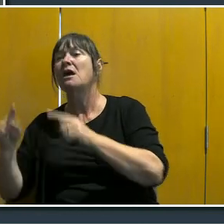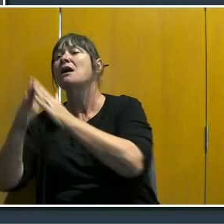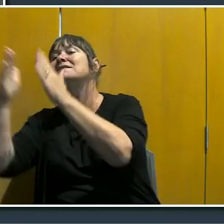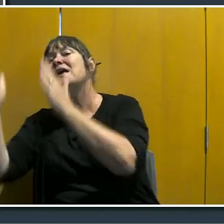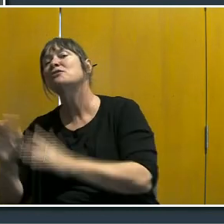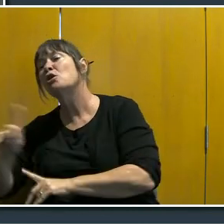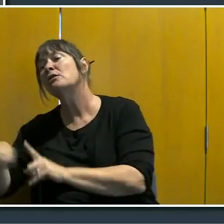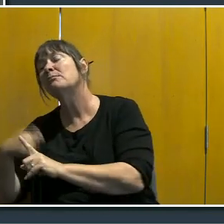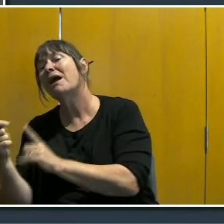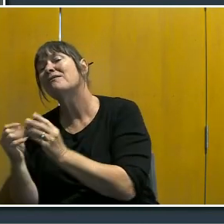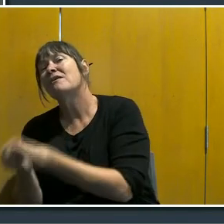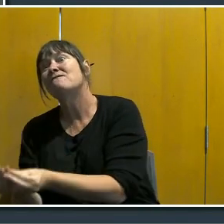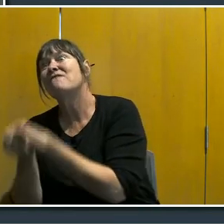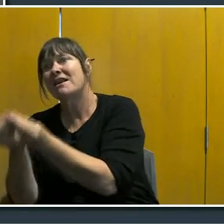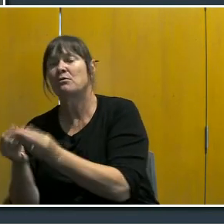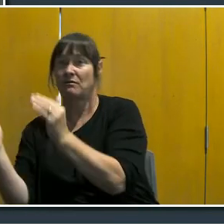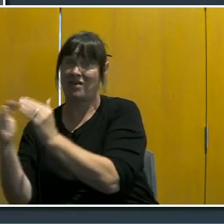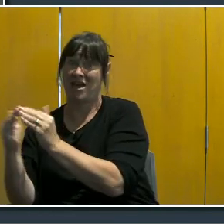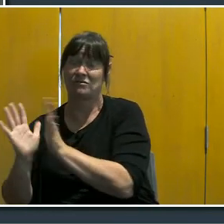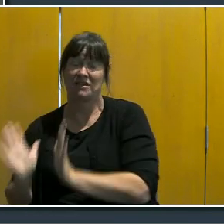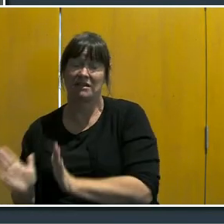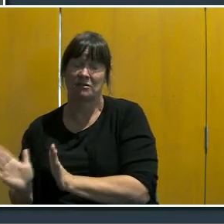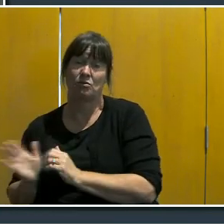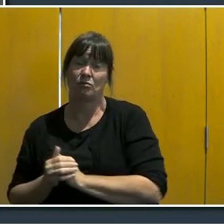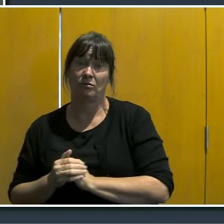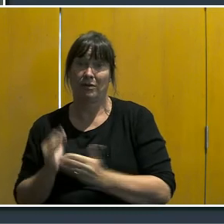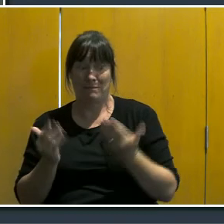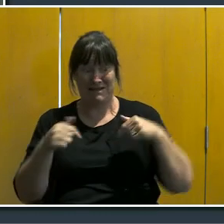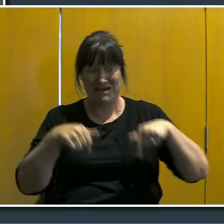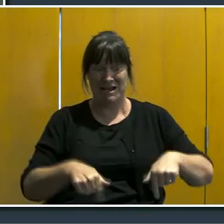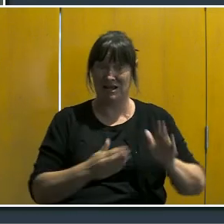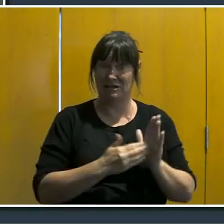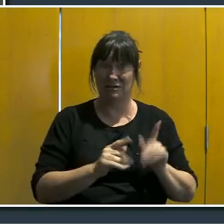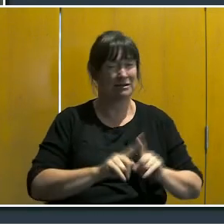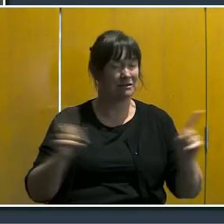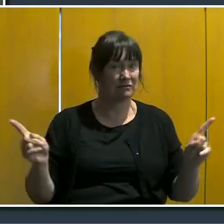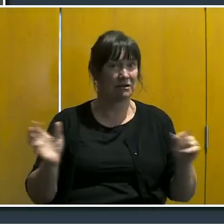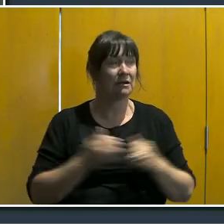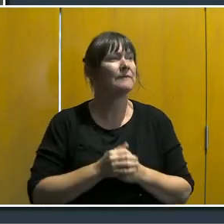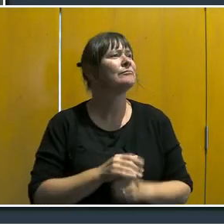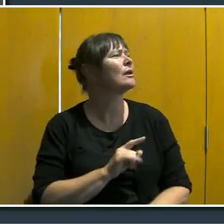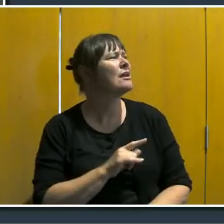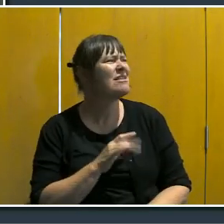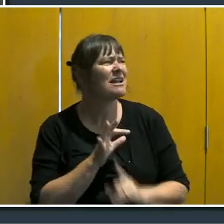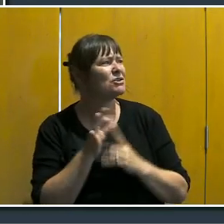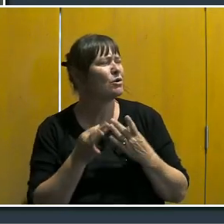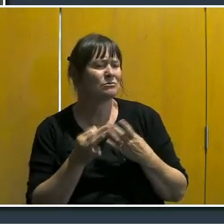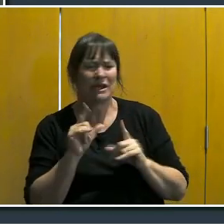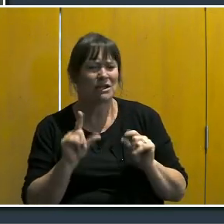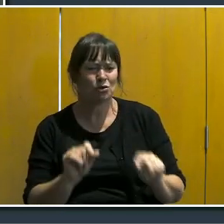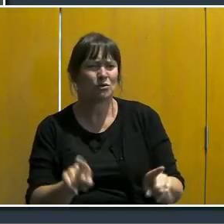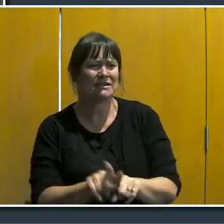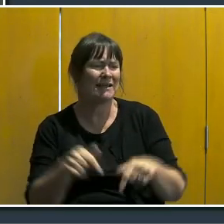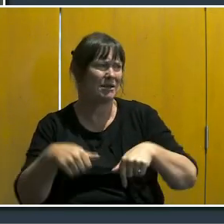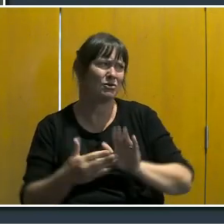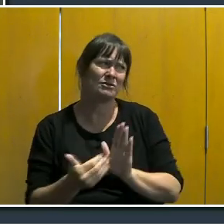It was a wee while ago now, it was the late 90s. Yeah. I don't think that that's an option for us by legal law. Yeah. Rating